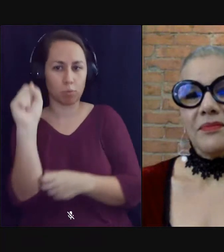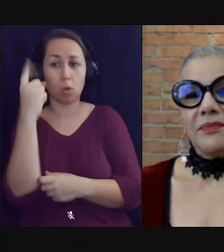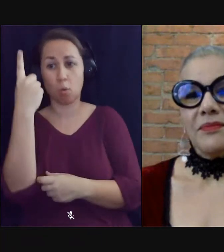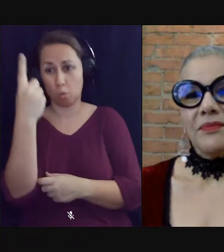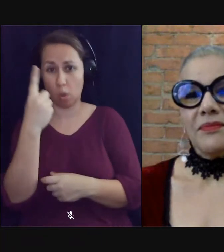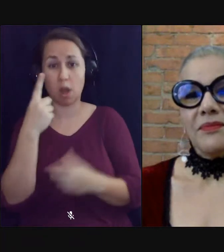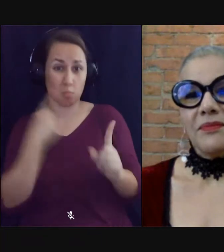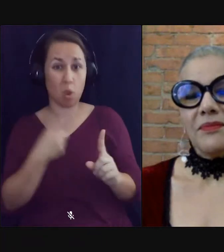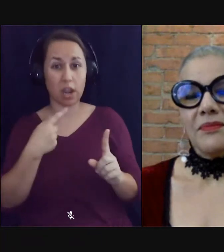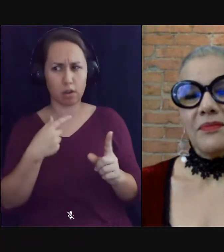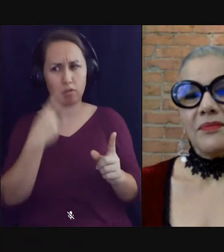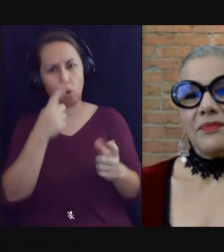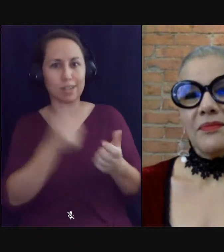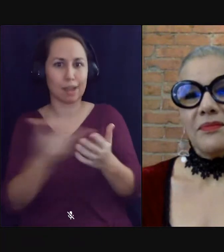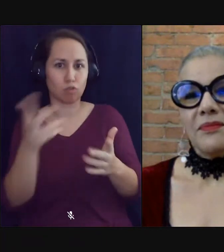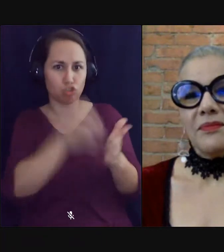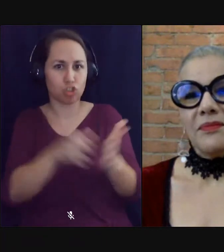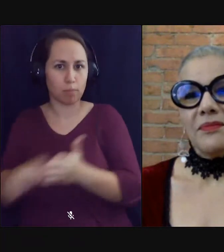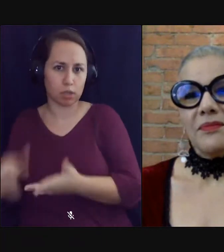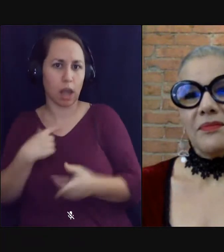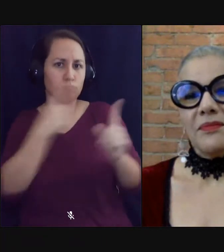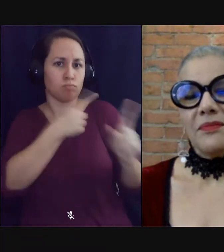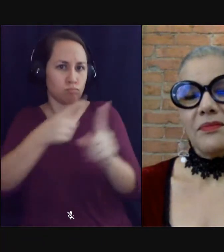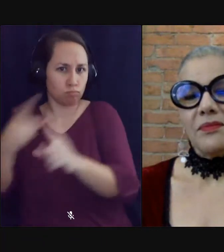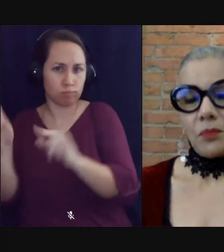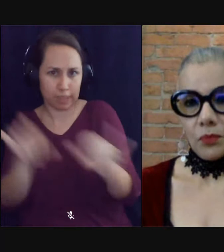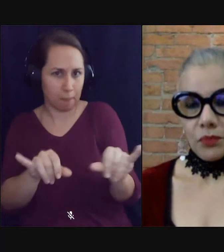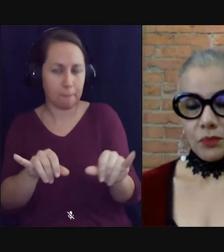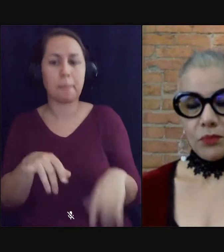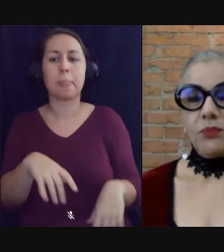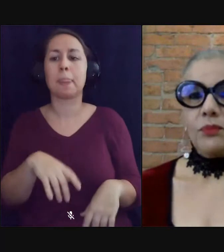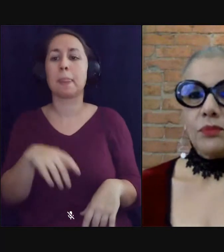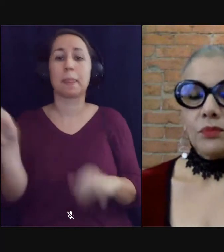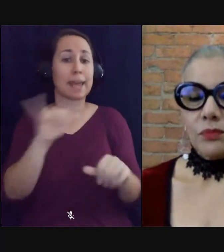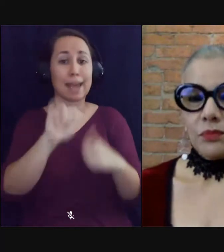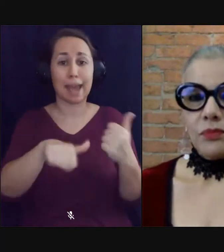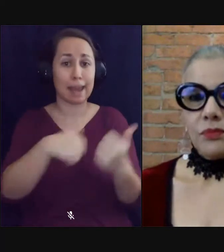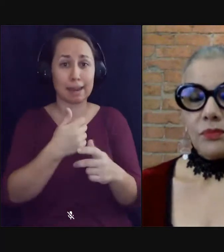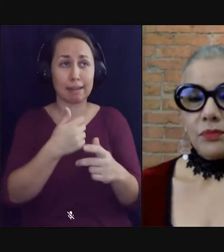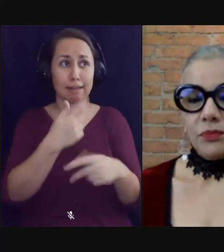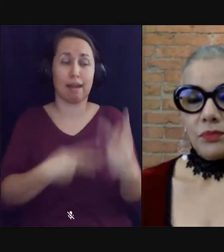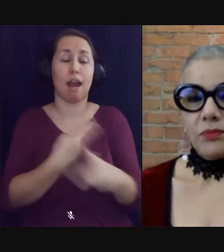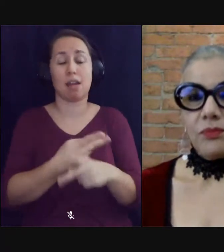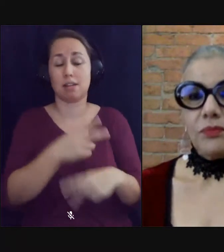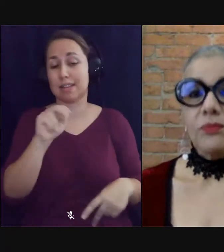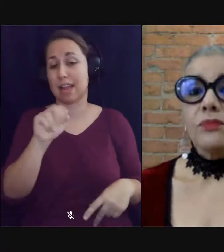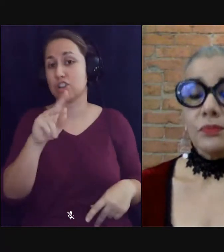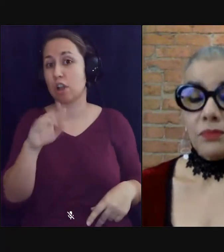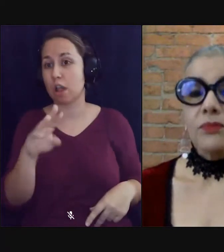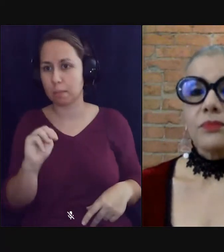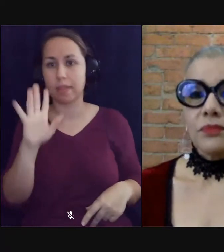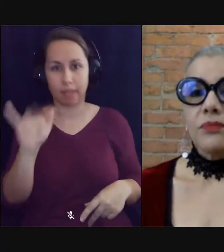in the book is that like any form of nationalism, this sort of pan-global white